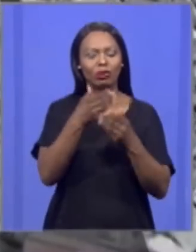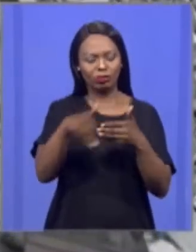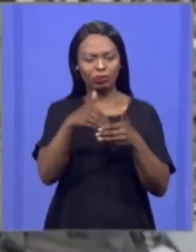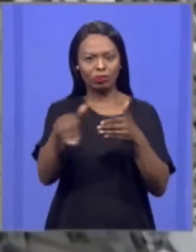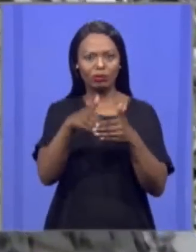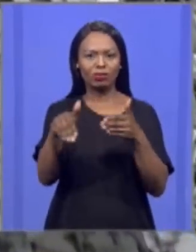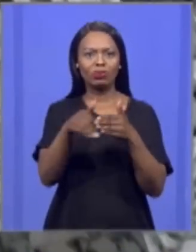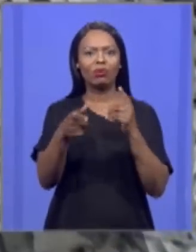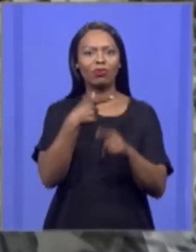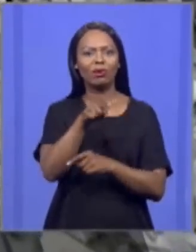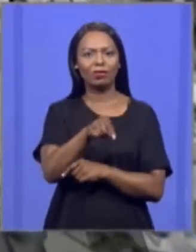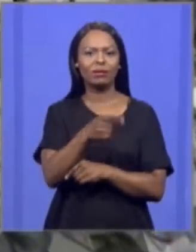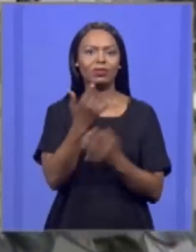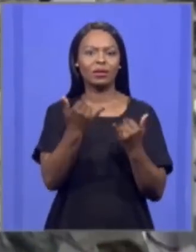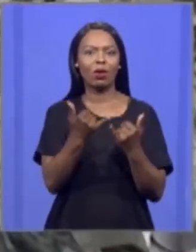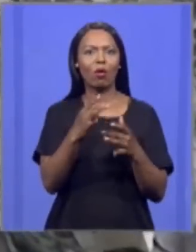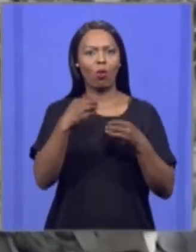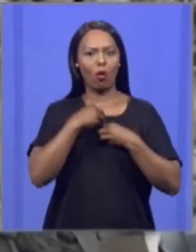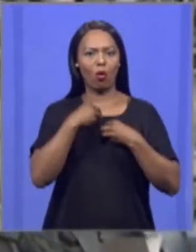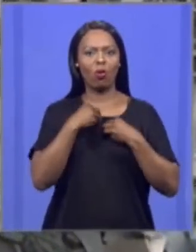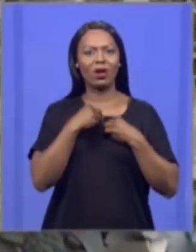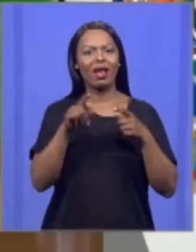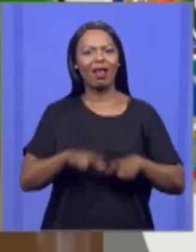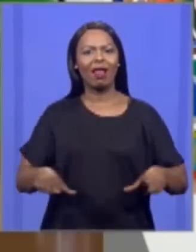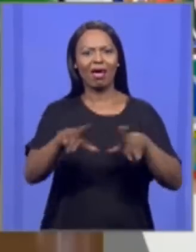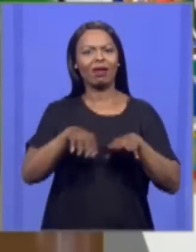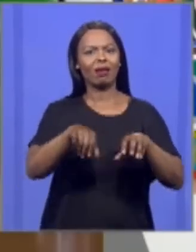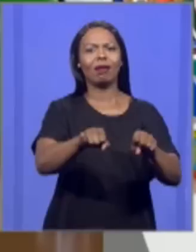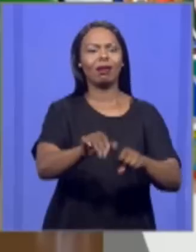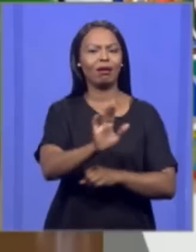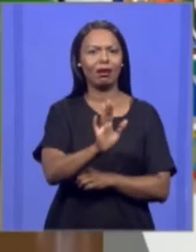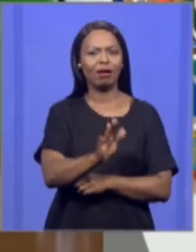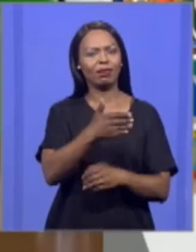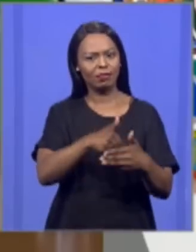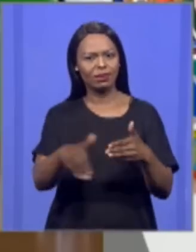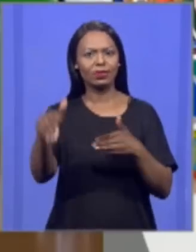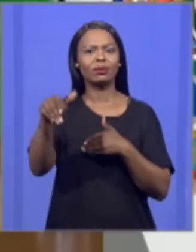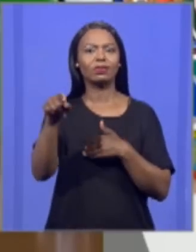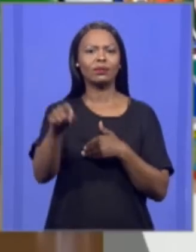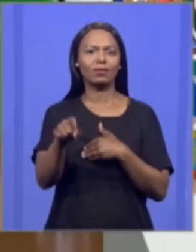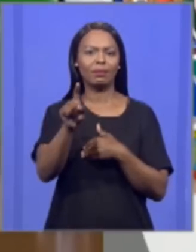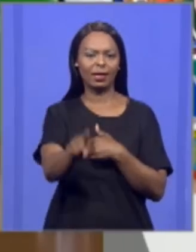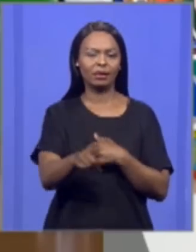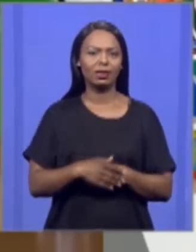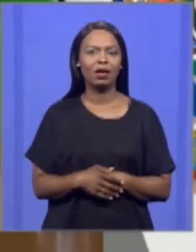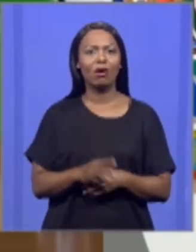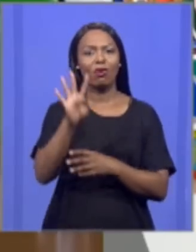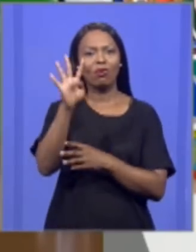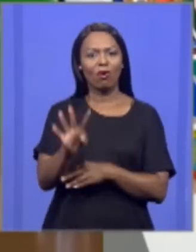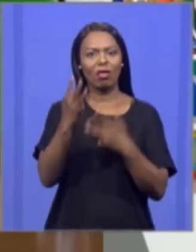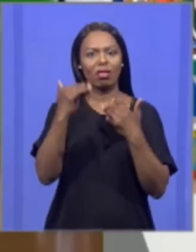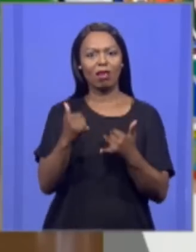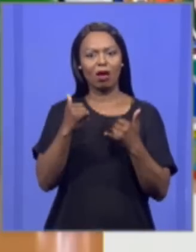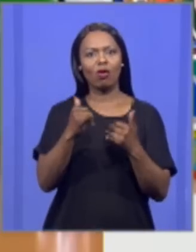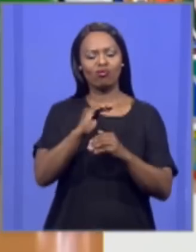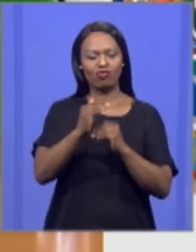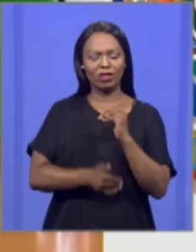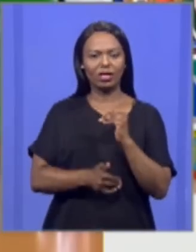particularly Palestinians, from their own land. And we reiterated that the forced transfer and deportation